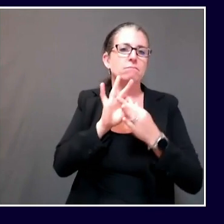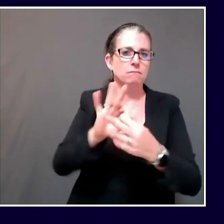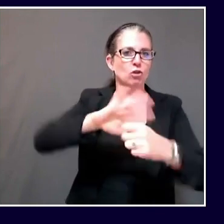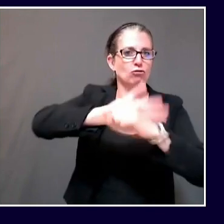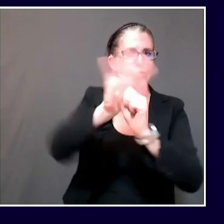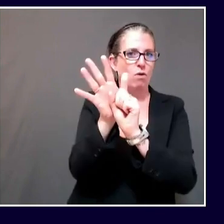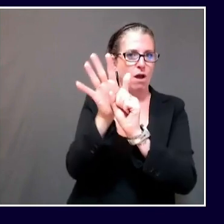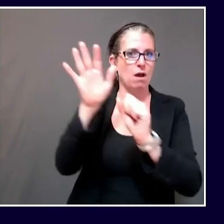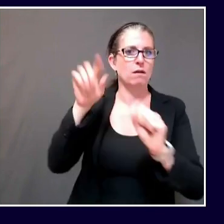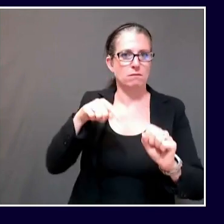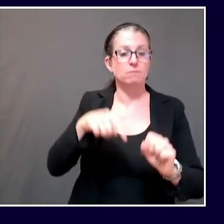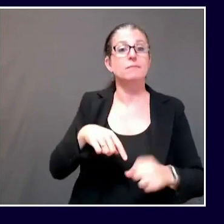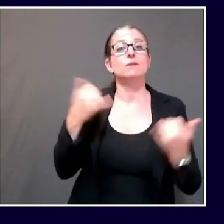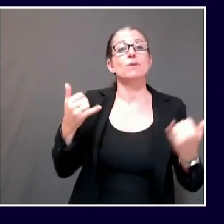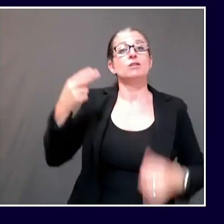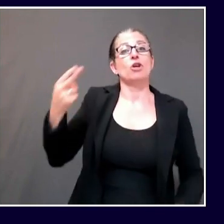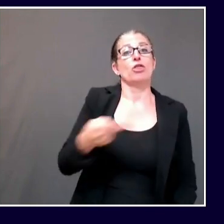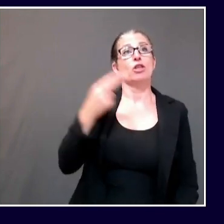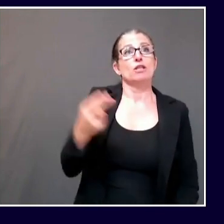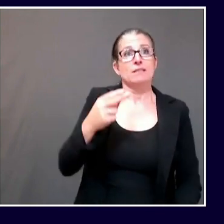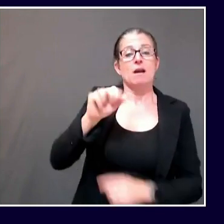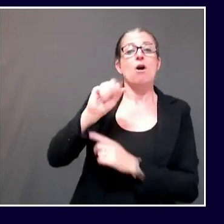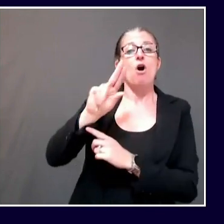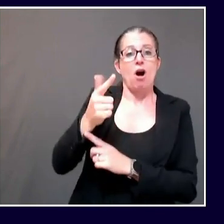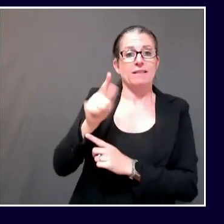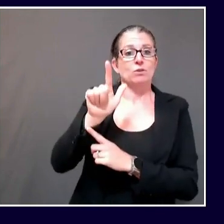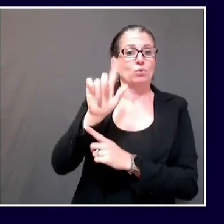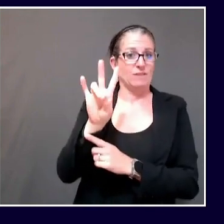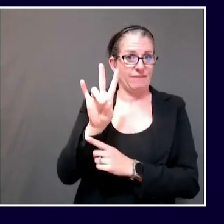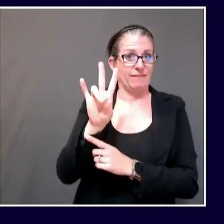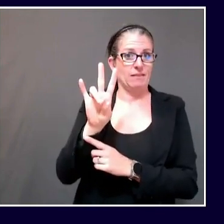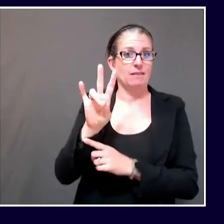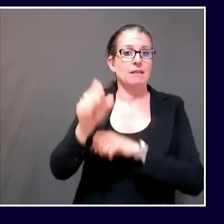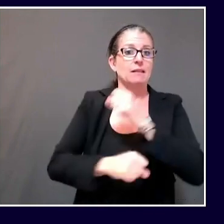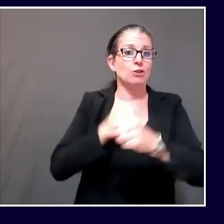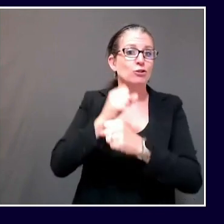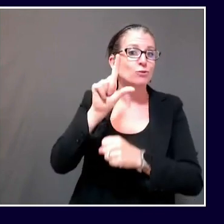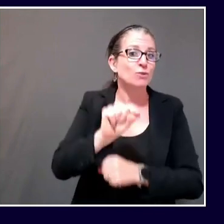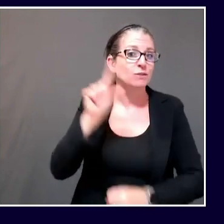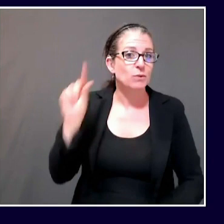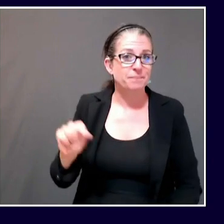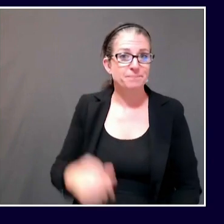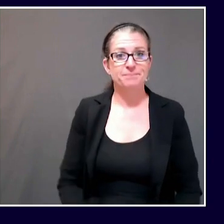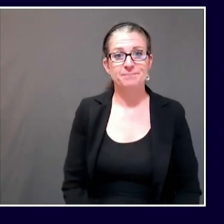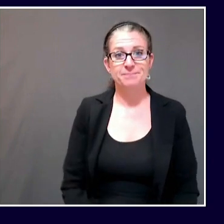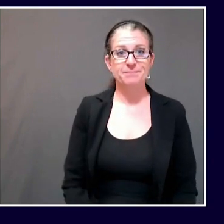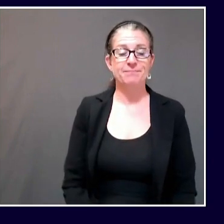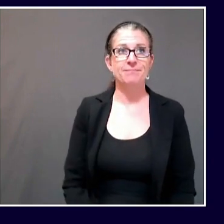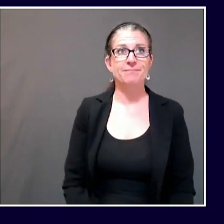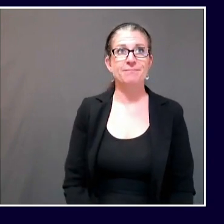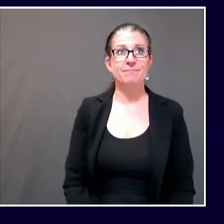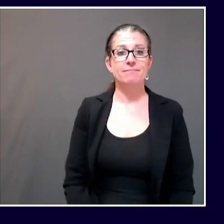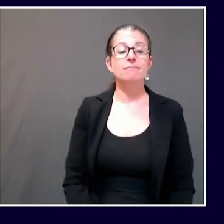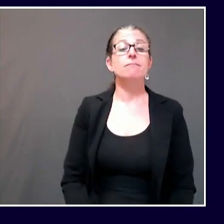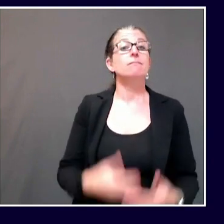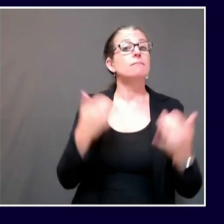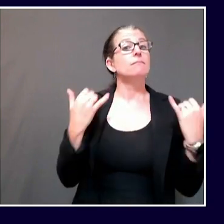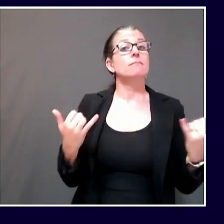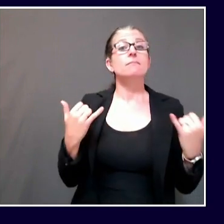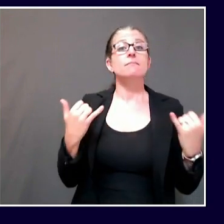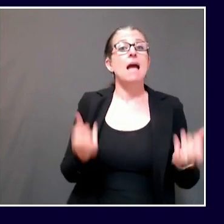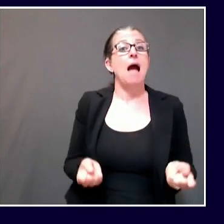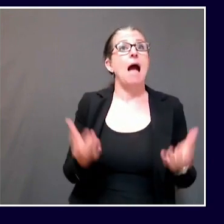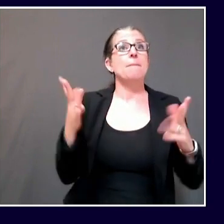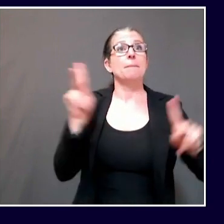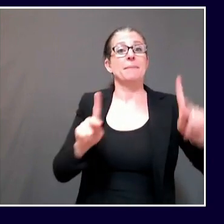today, Thursday, August 27th, 2020. Overall, right now in the state of Maine, there